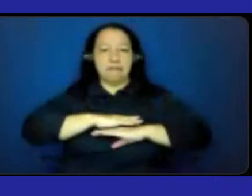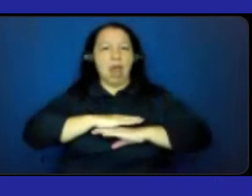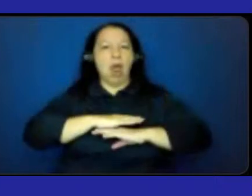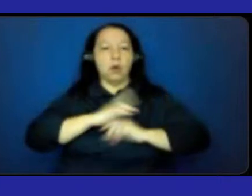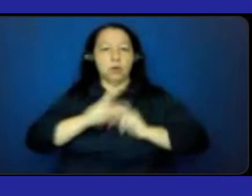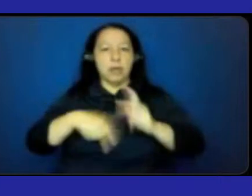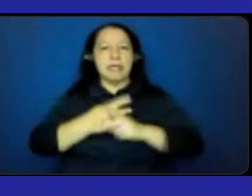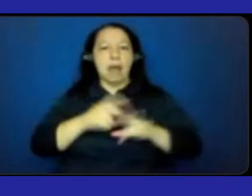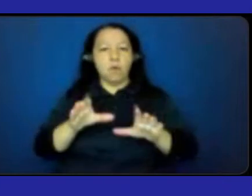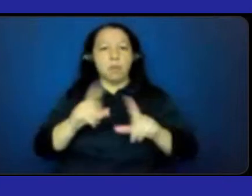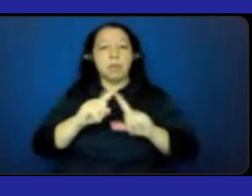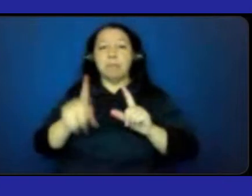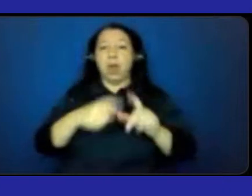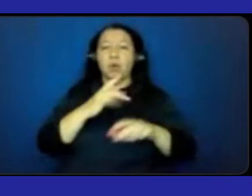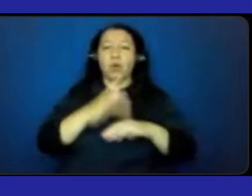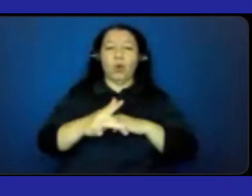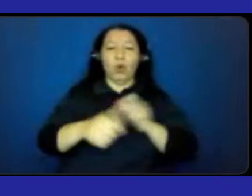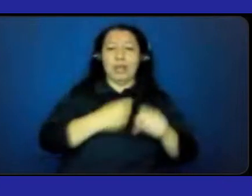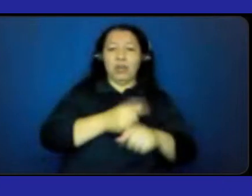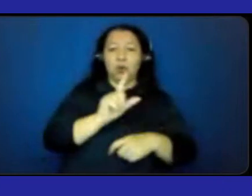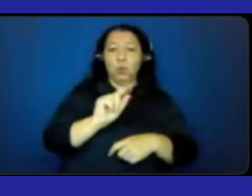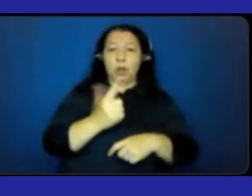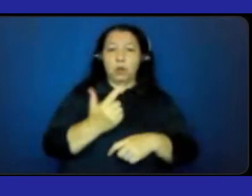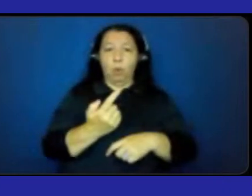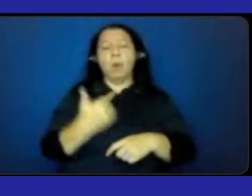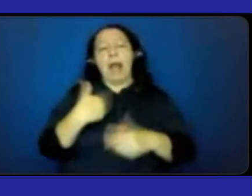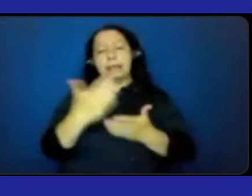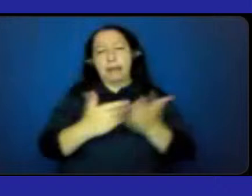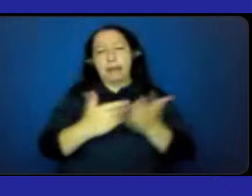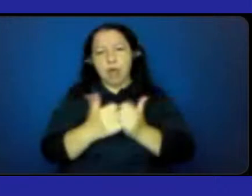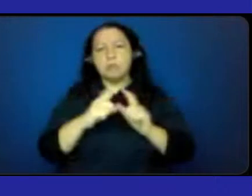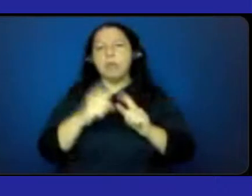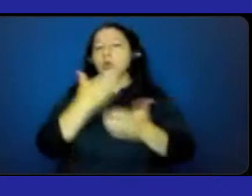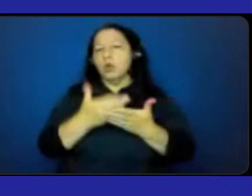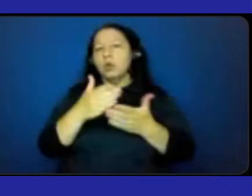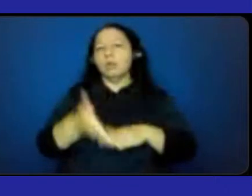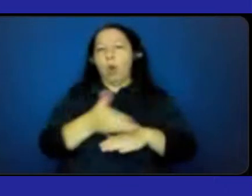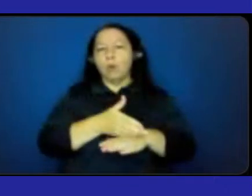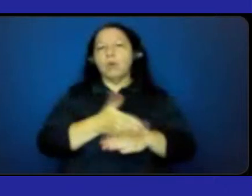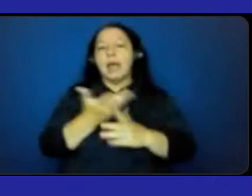they also had some challenges, but have made good progress to get back on track.